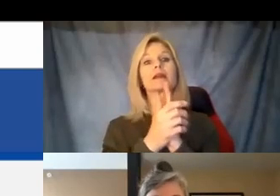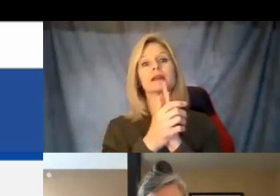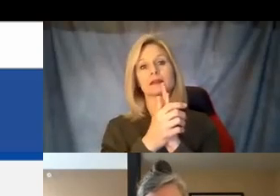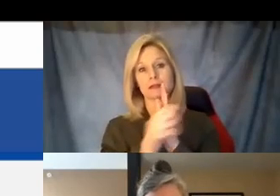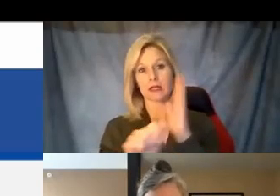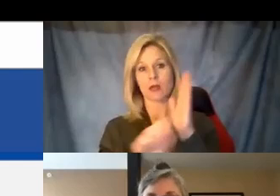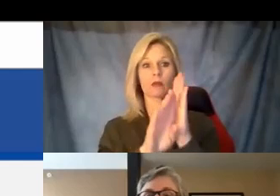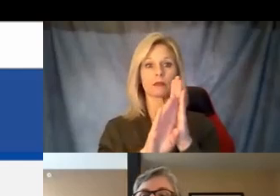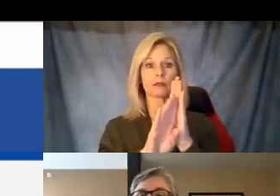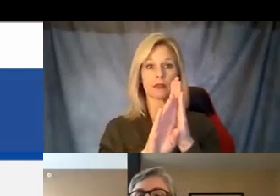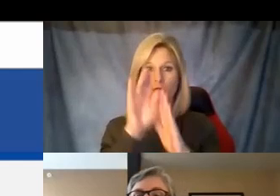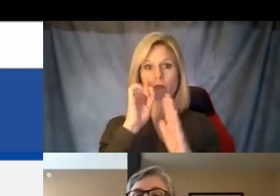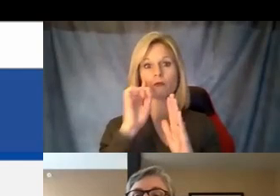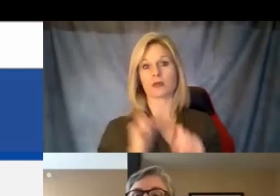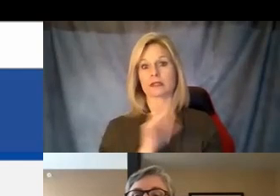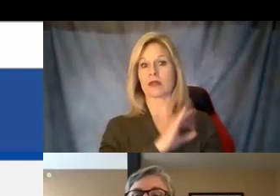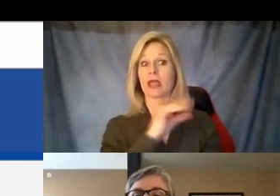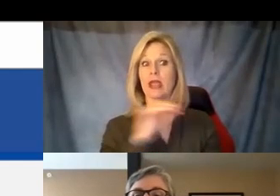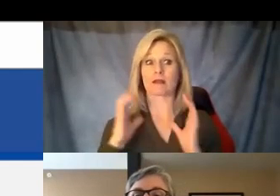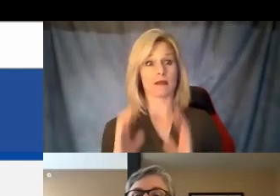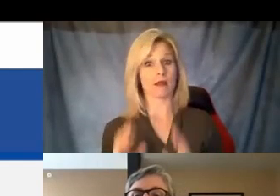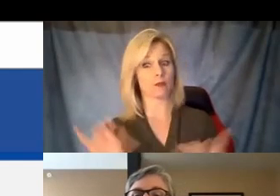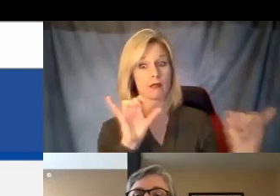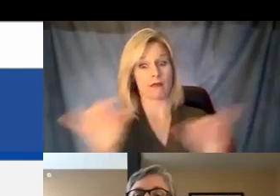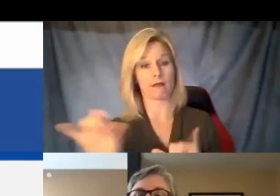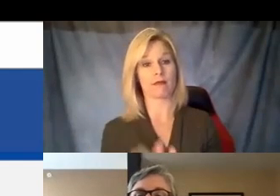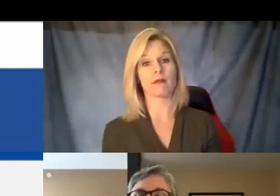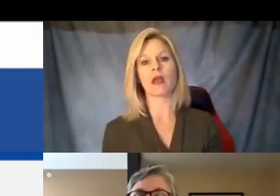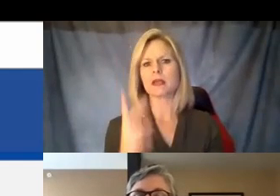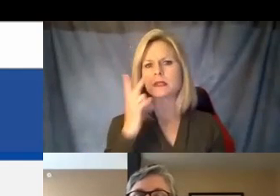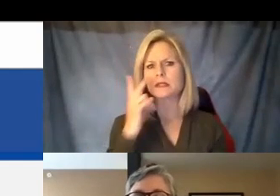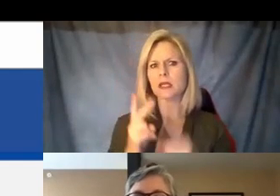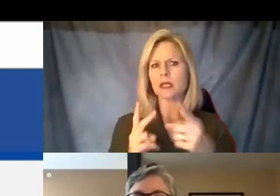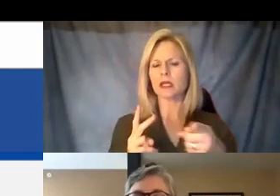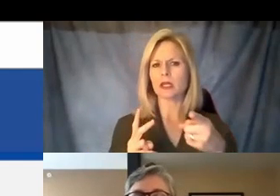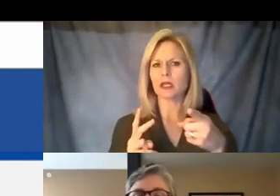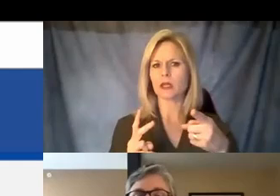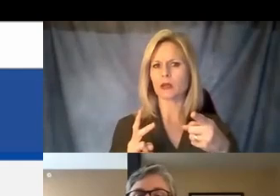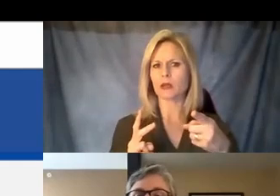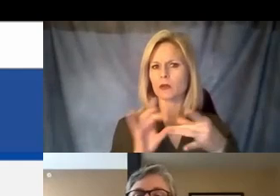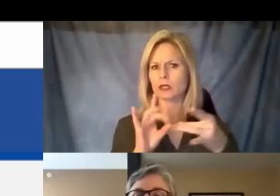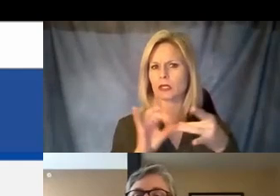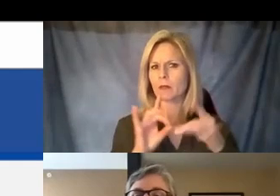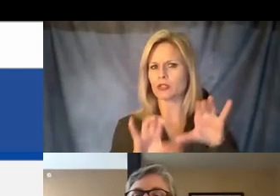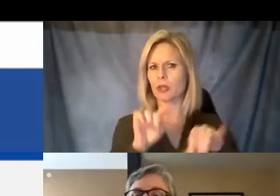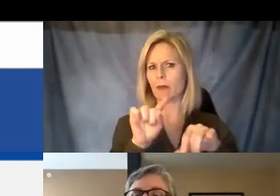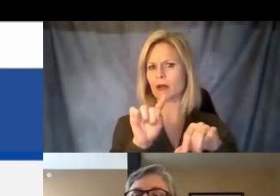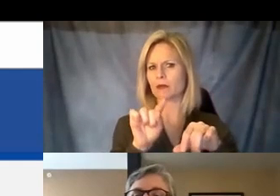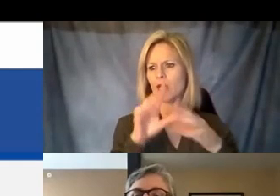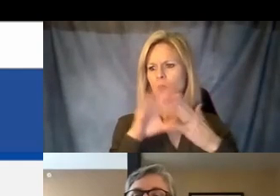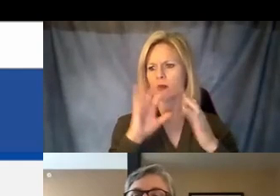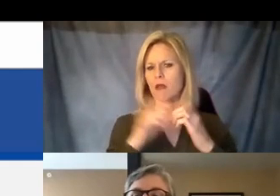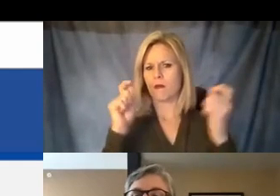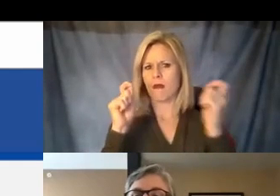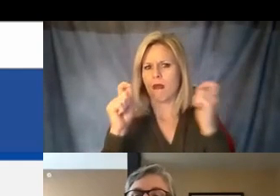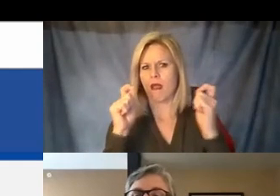and customers. And I see Marianne says in the chat box, I learned how to edit